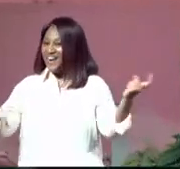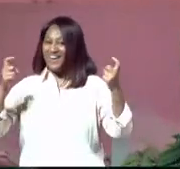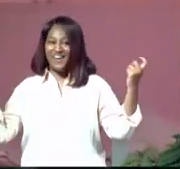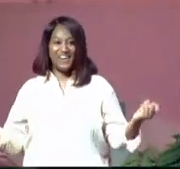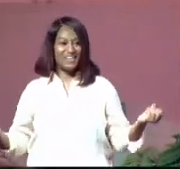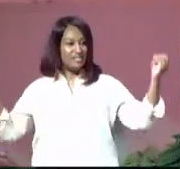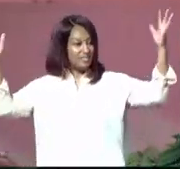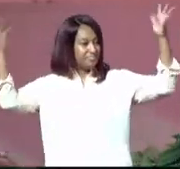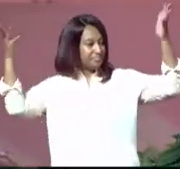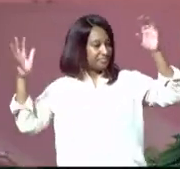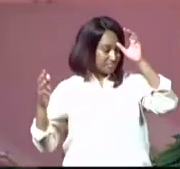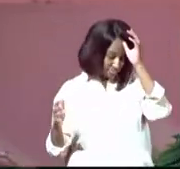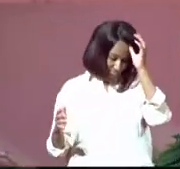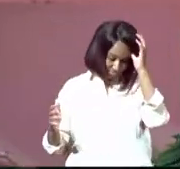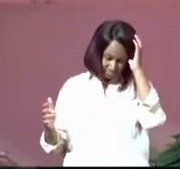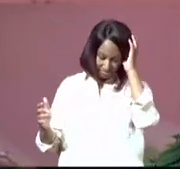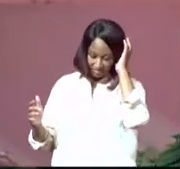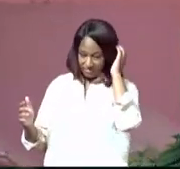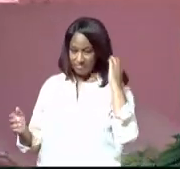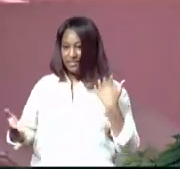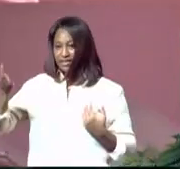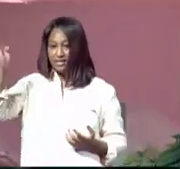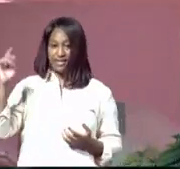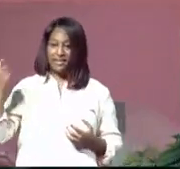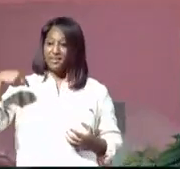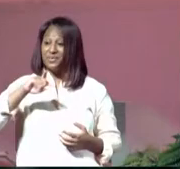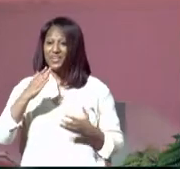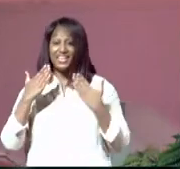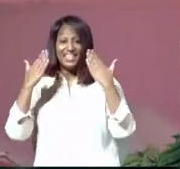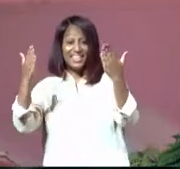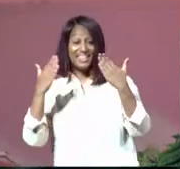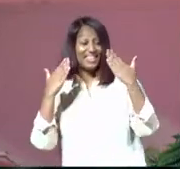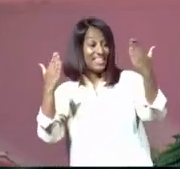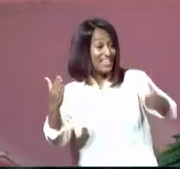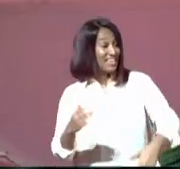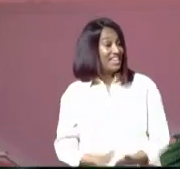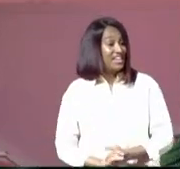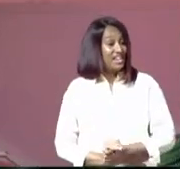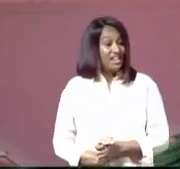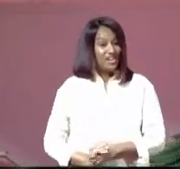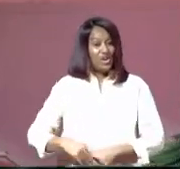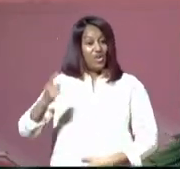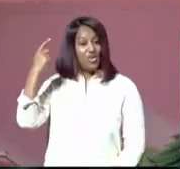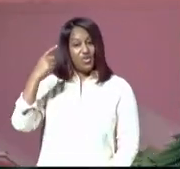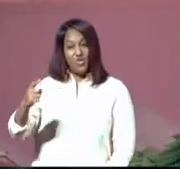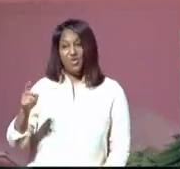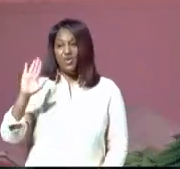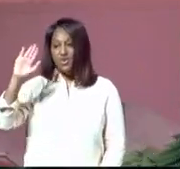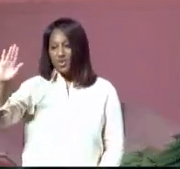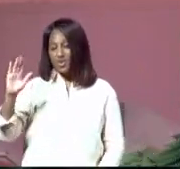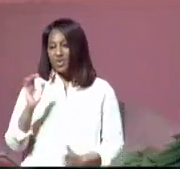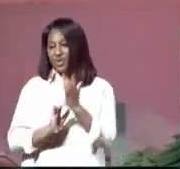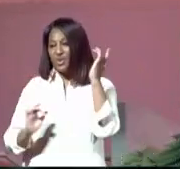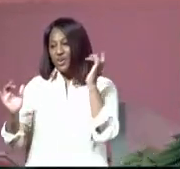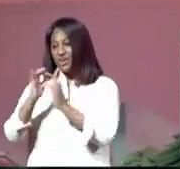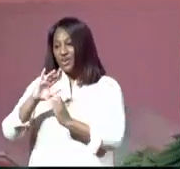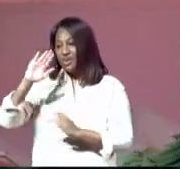Hallelujah. So God, we thank you. We thank you for the total sufficiency of your Son and our